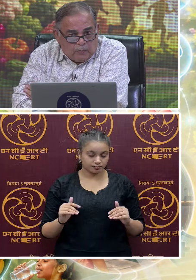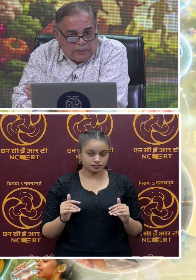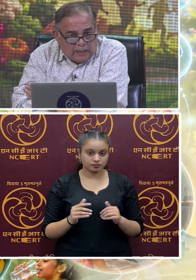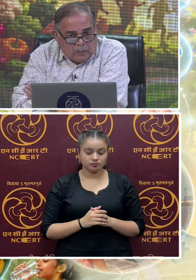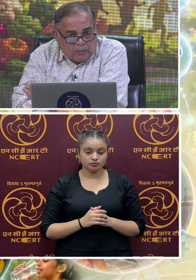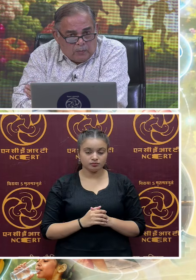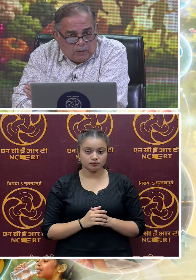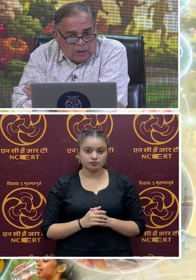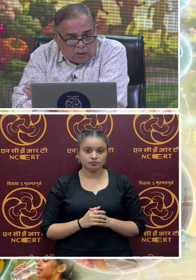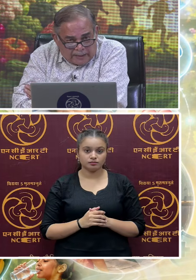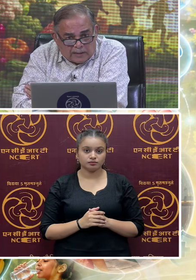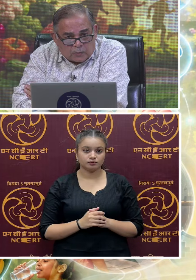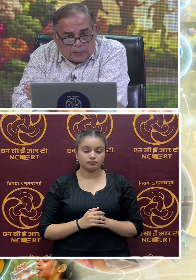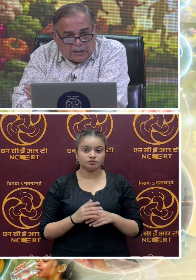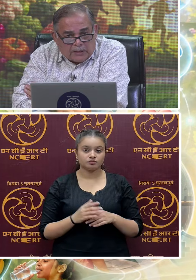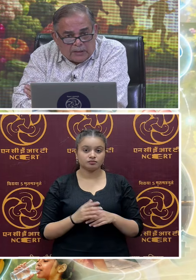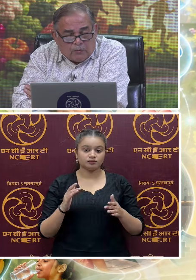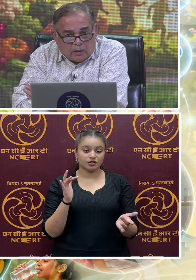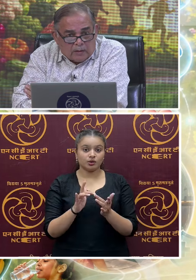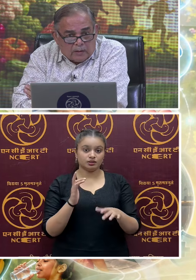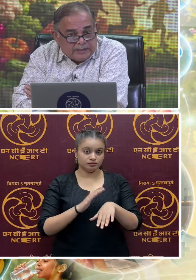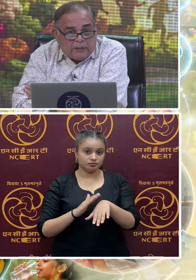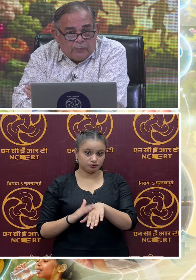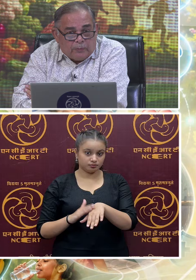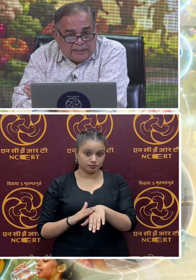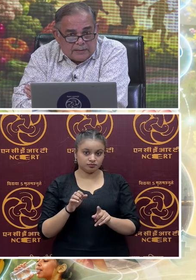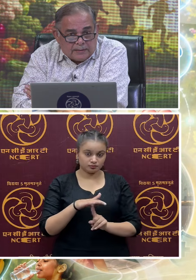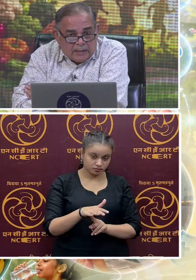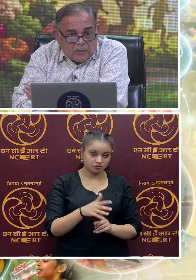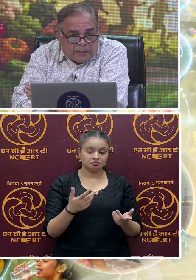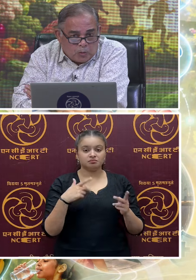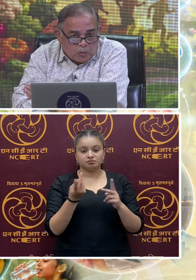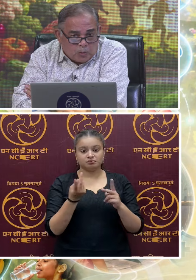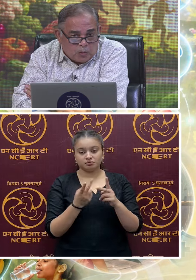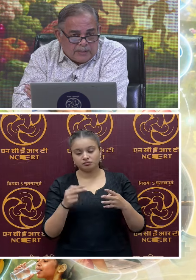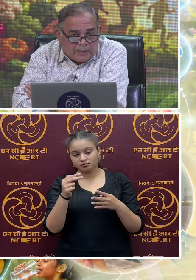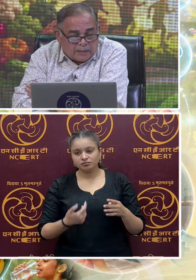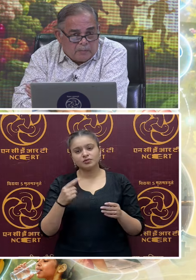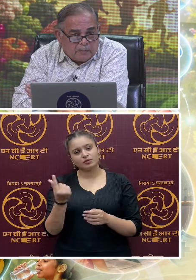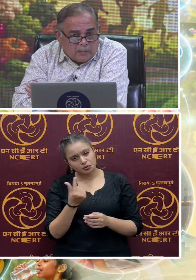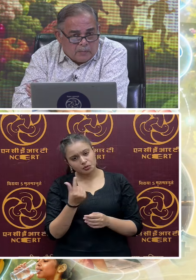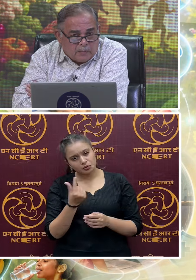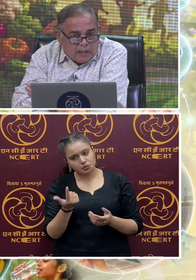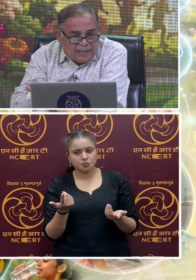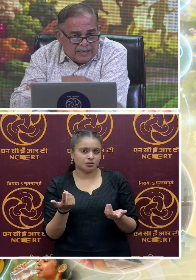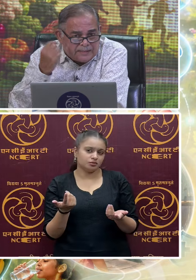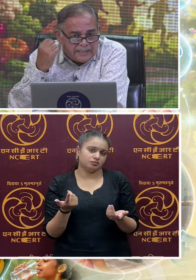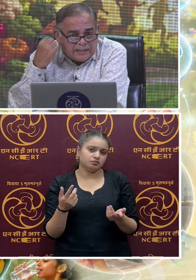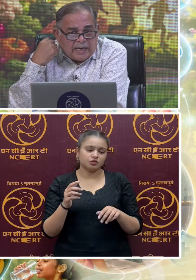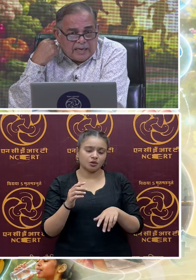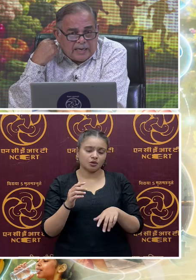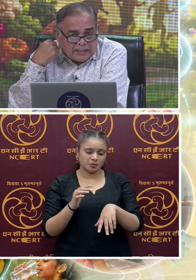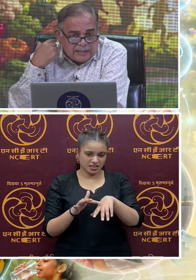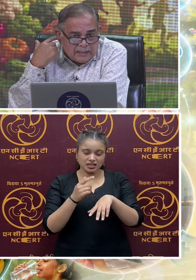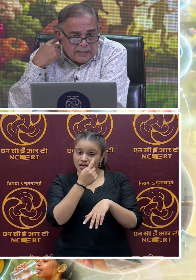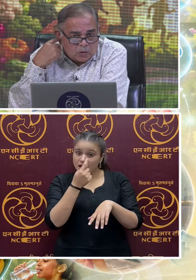Then we have contact transmission for conjunctivitis, where usually there is some itchiness